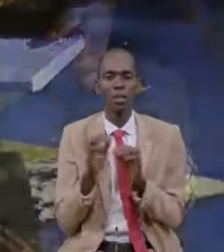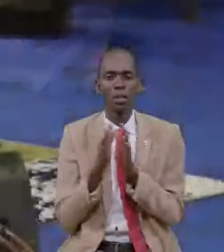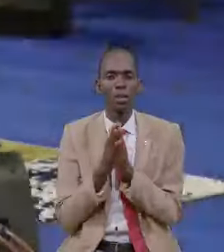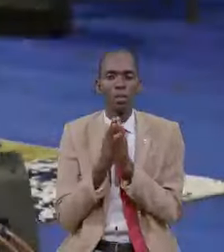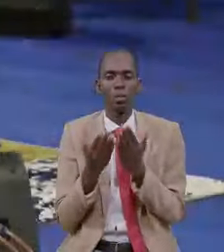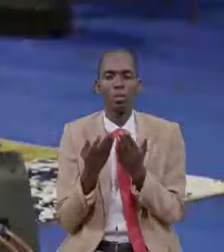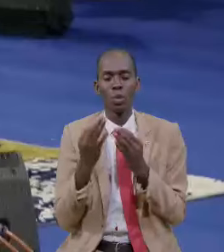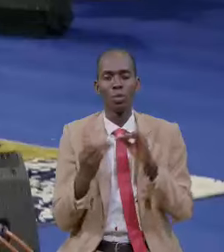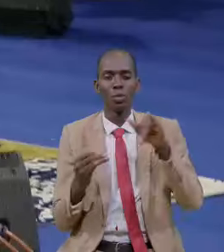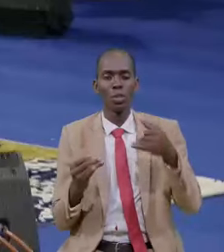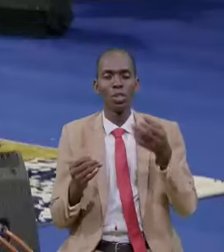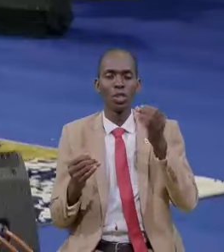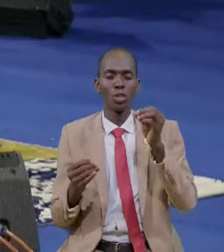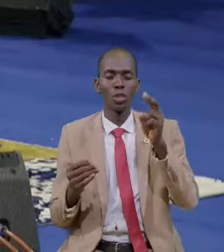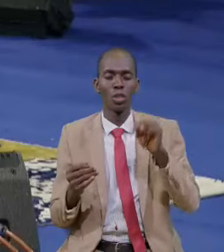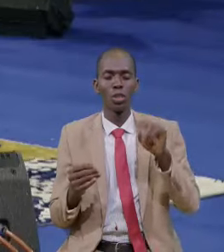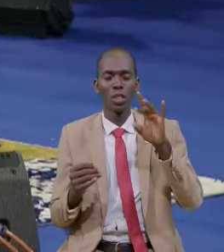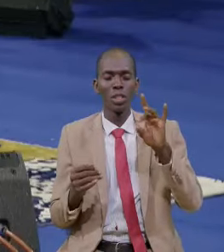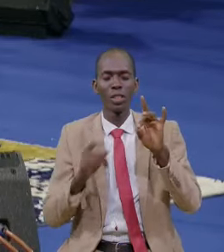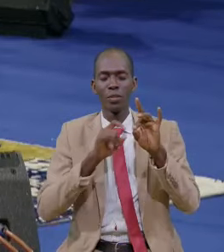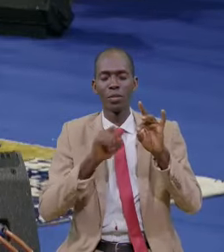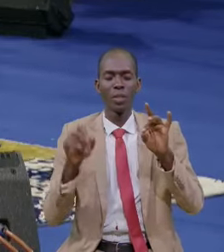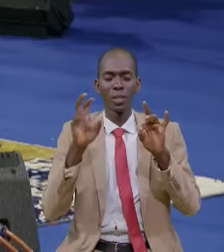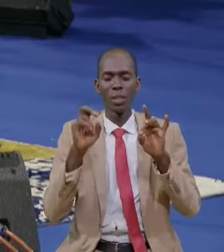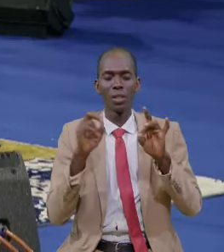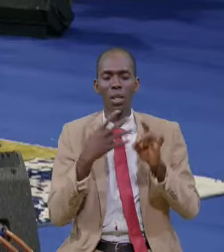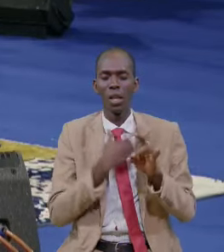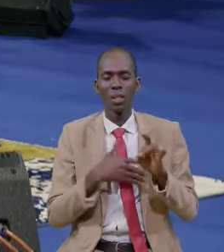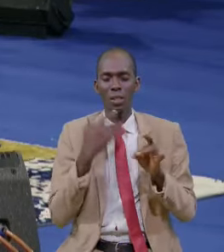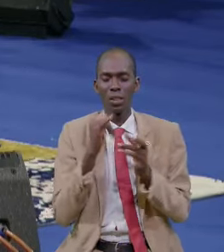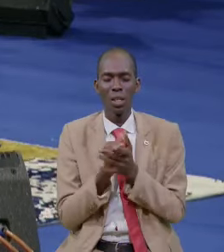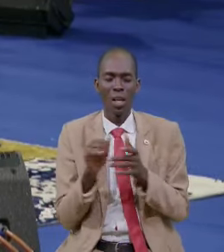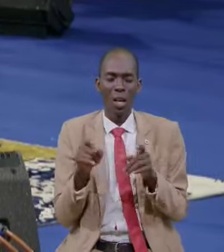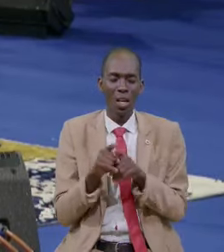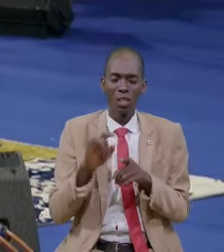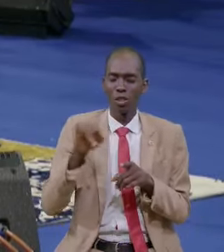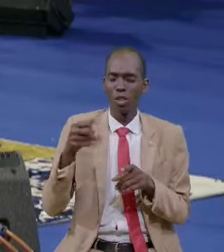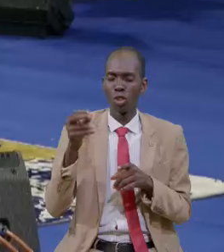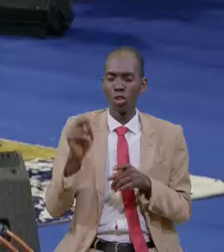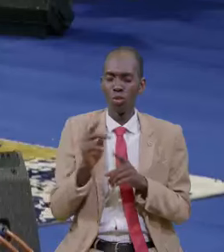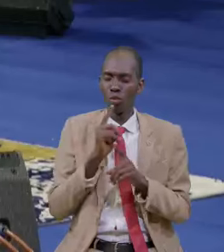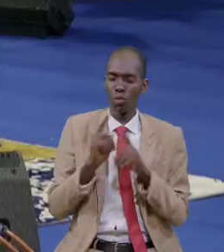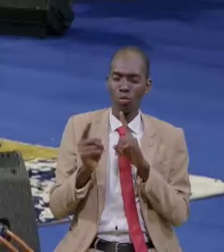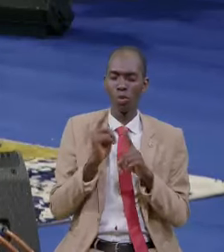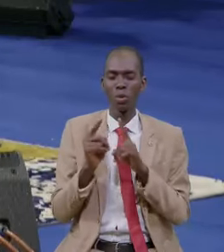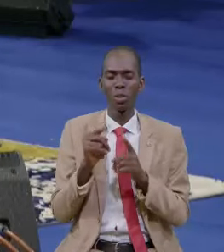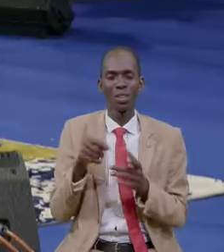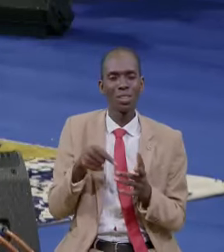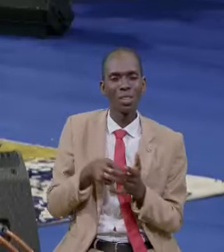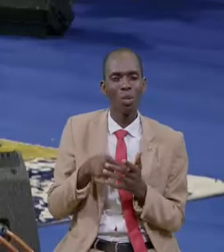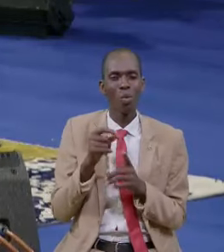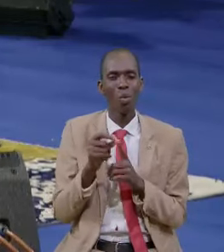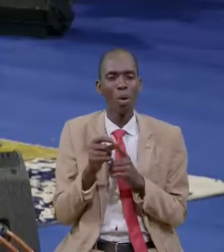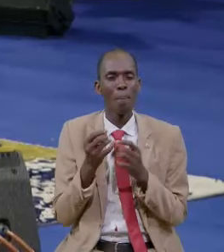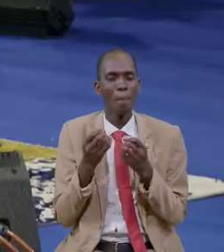verse 30. Verse 30, it says, as he spake these words, many